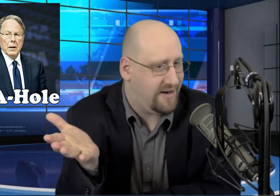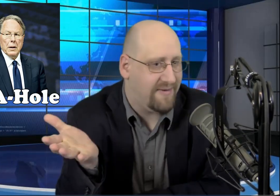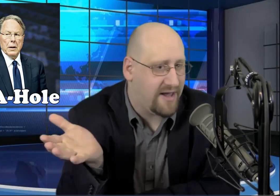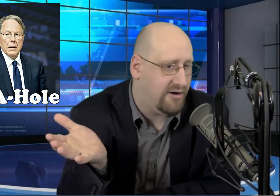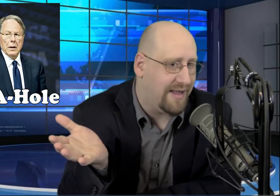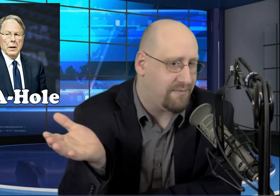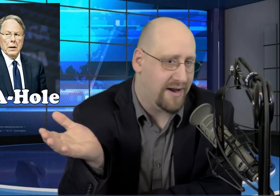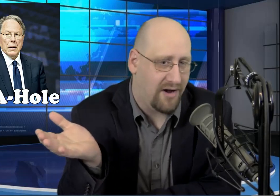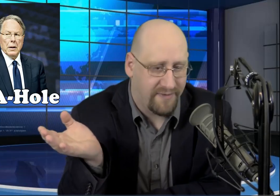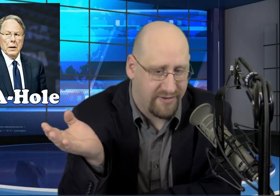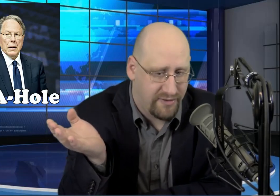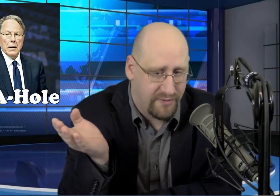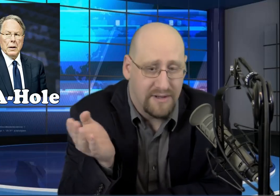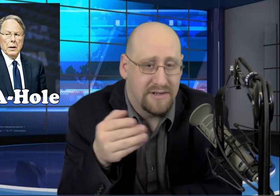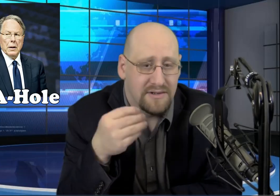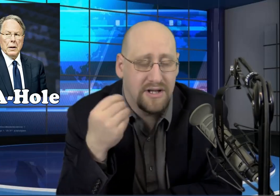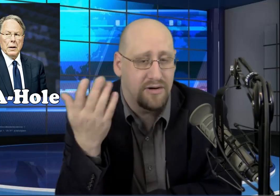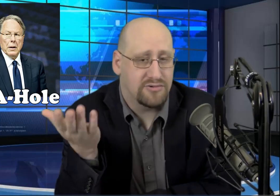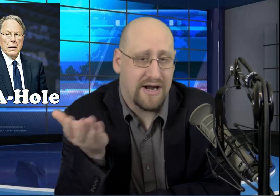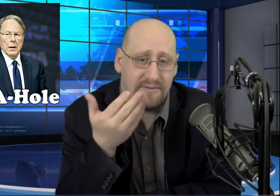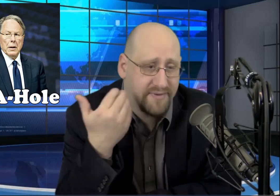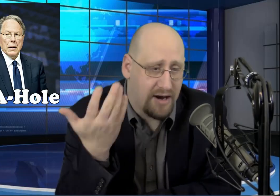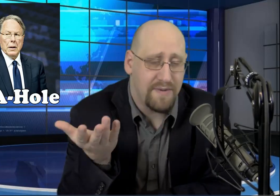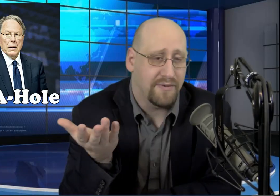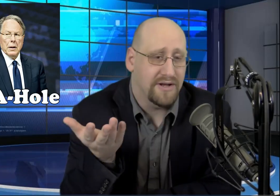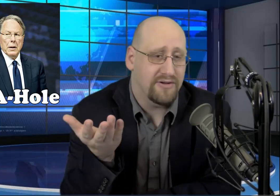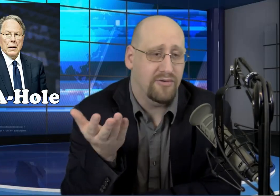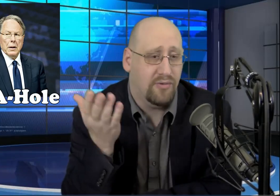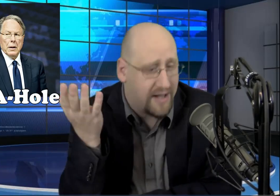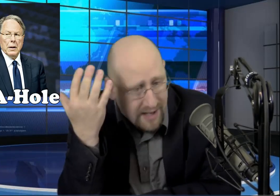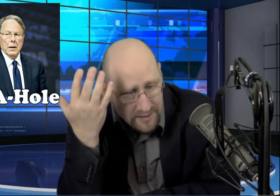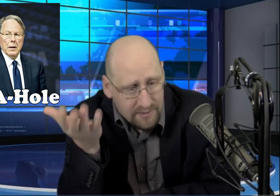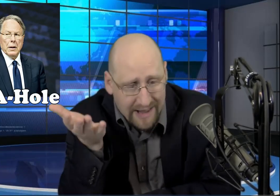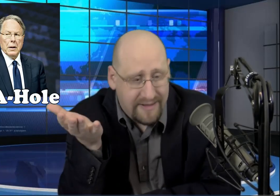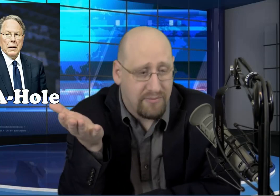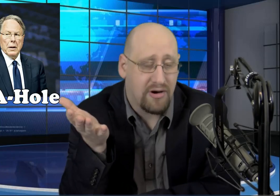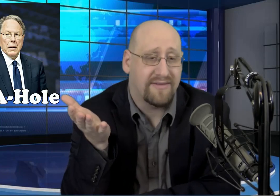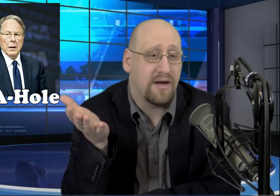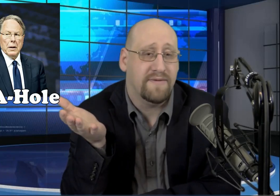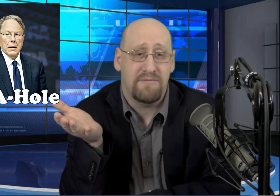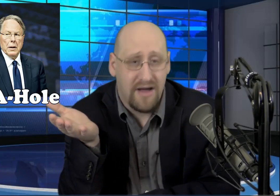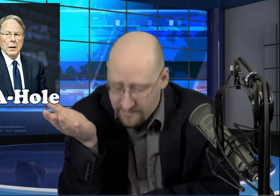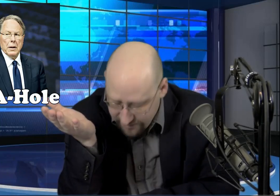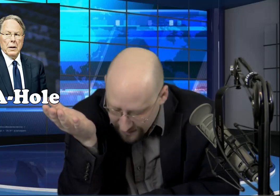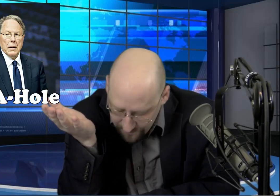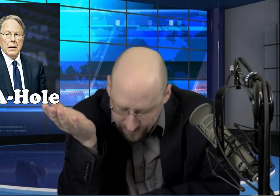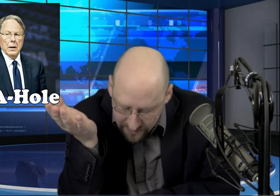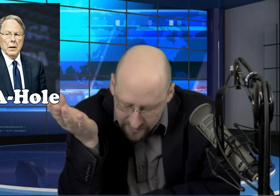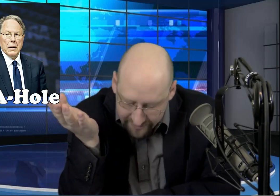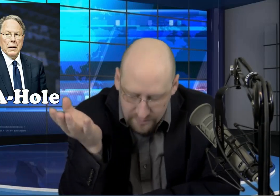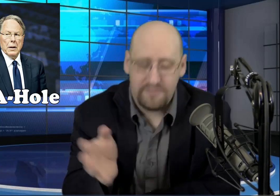office, they didn't have scary black man in office to, you know, try to scare people into, oh my God, black Democrats coming for my guns,